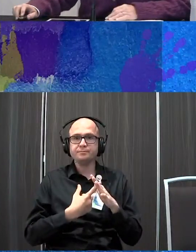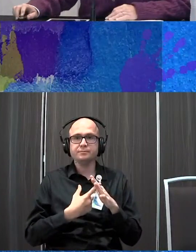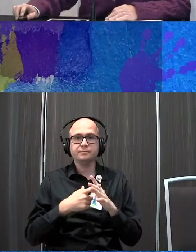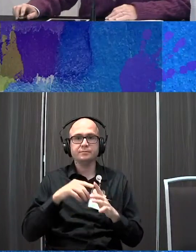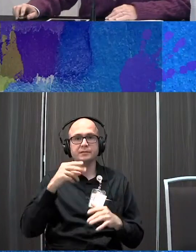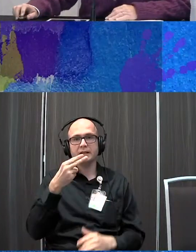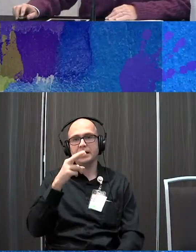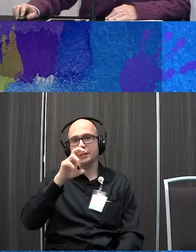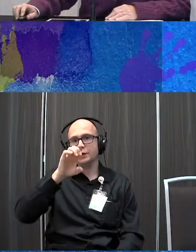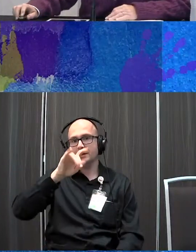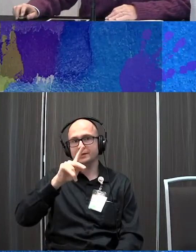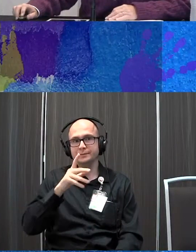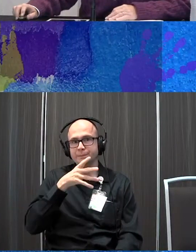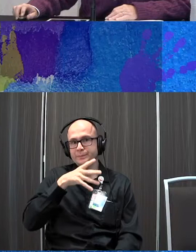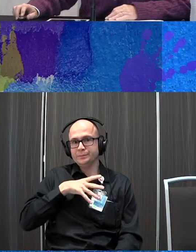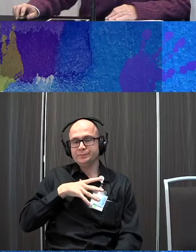Mrs. Herrick.